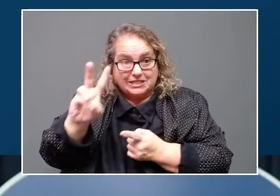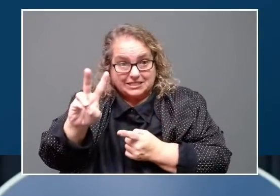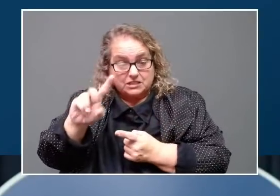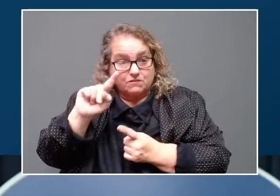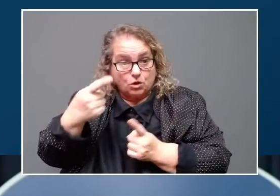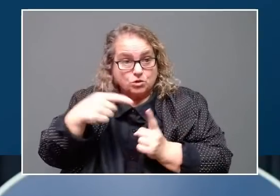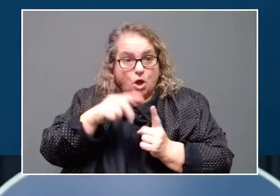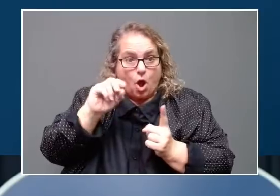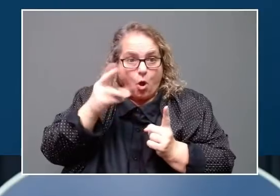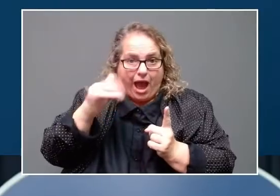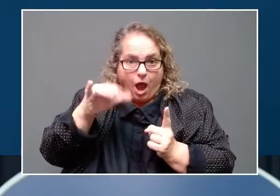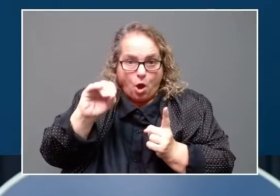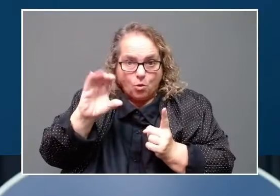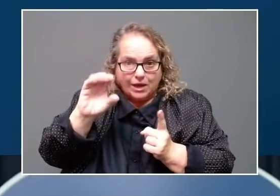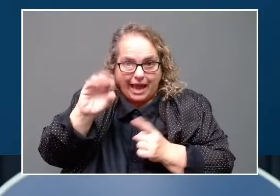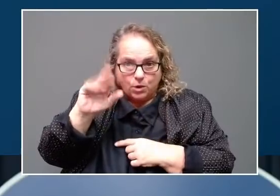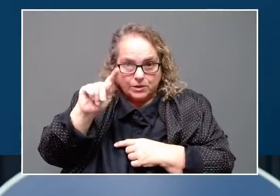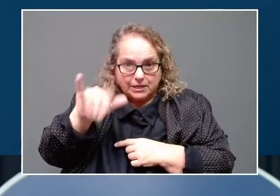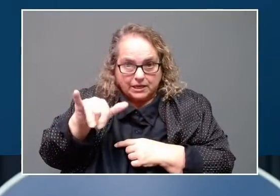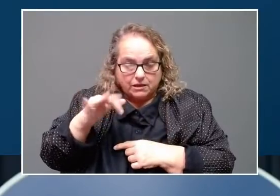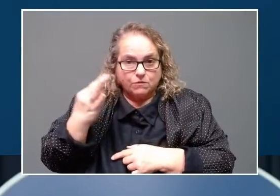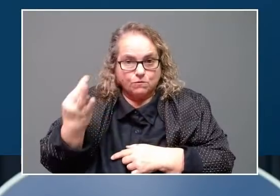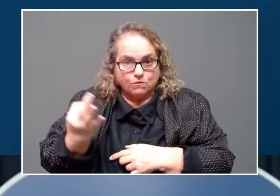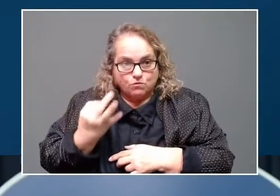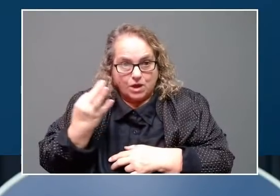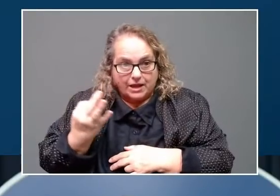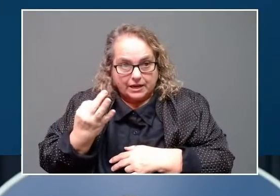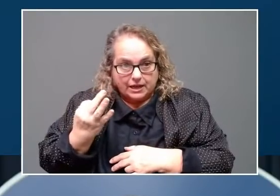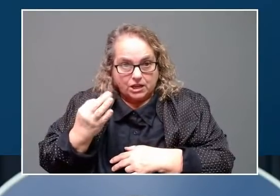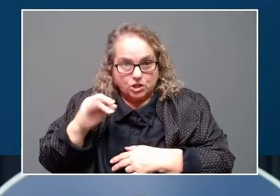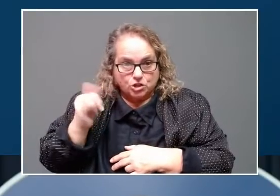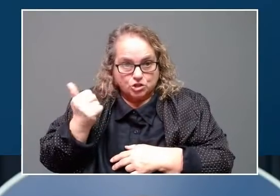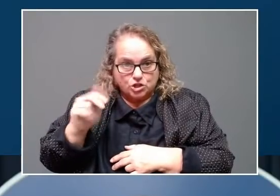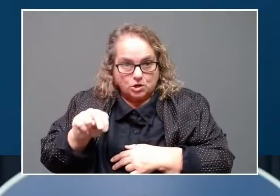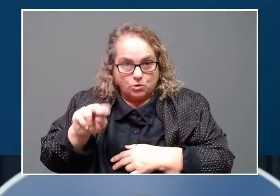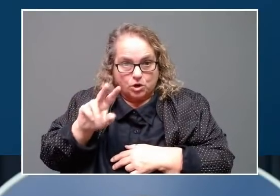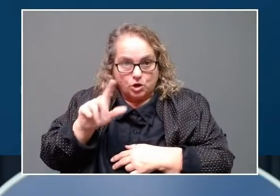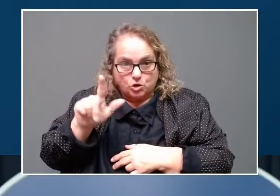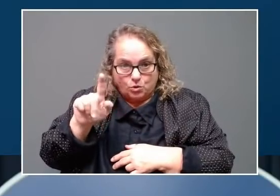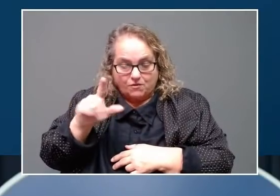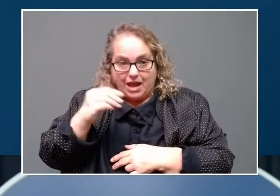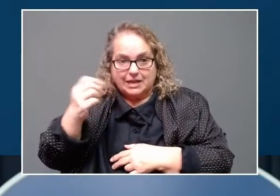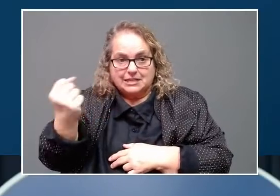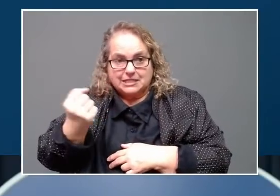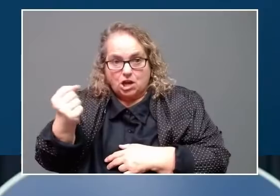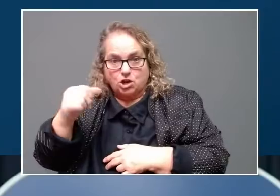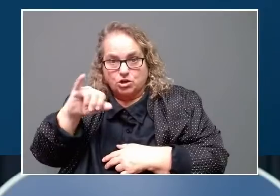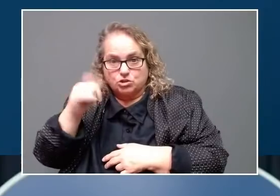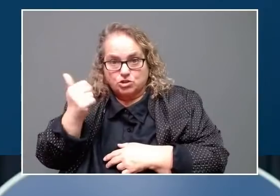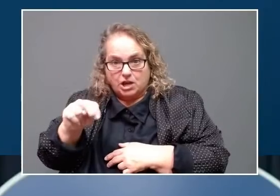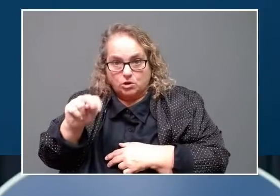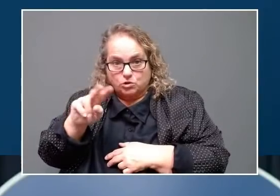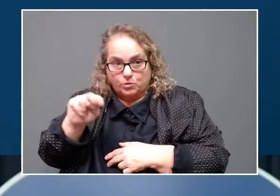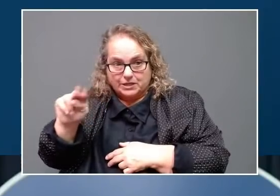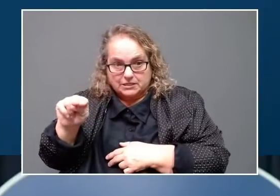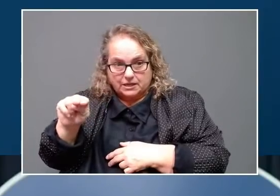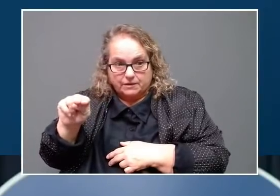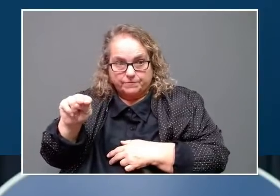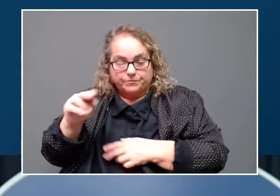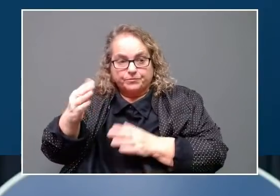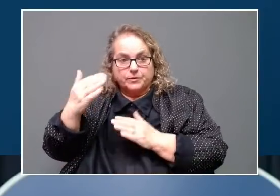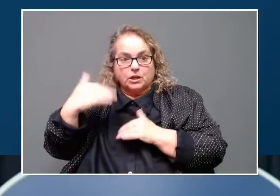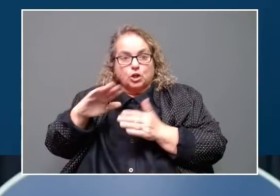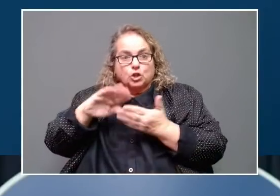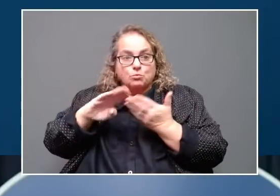County, Friday, January 21st, and Saturday, January 22nd. It's at the Community